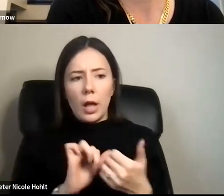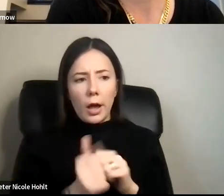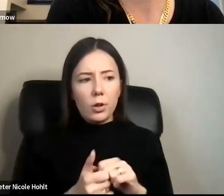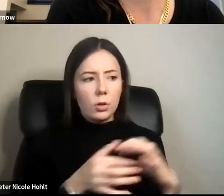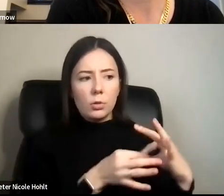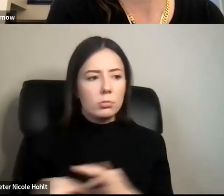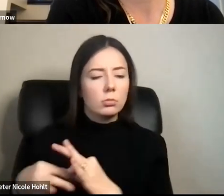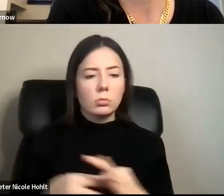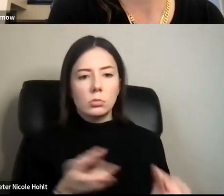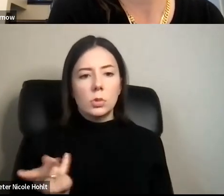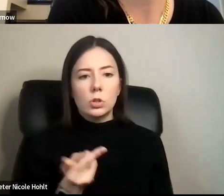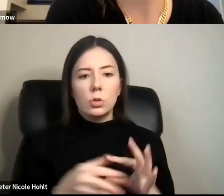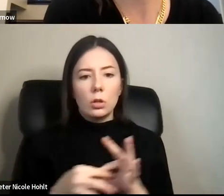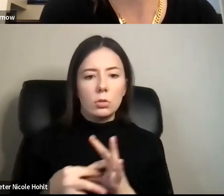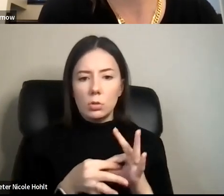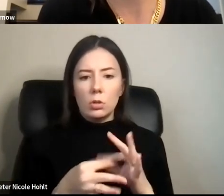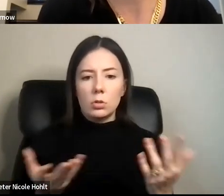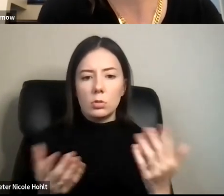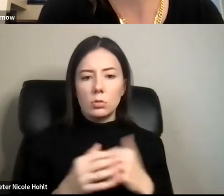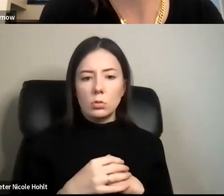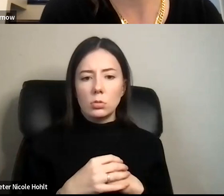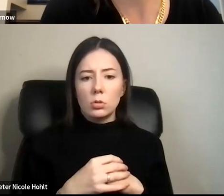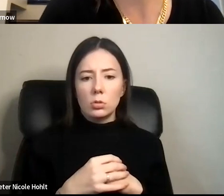with farmers or farm workers.